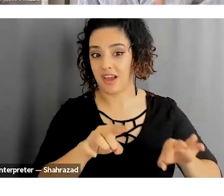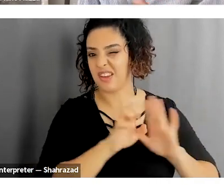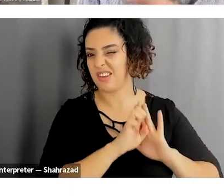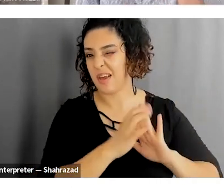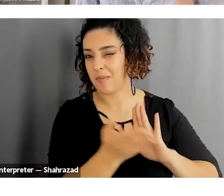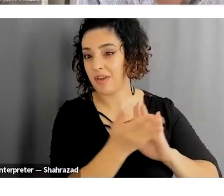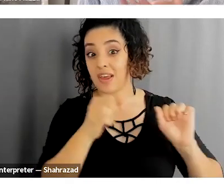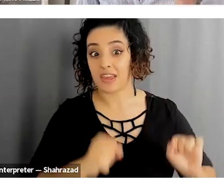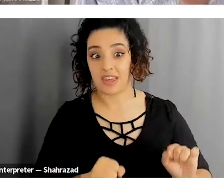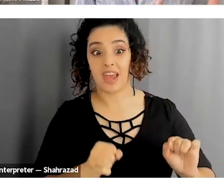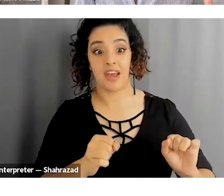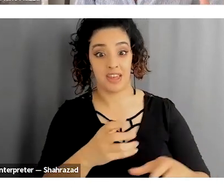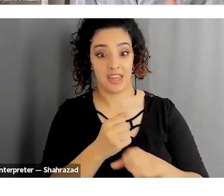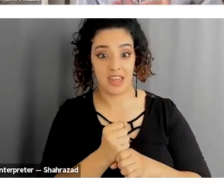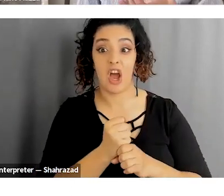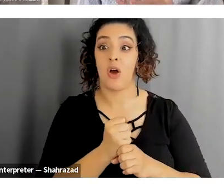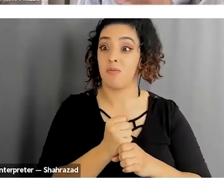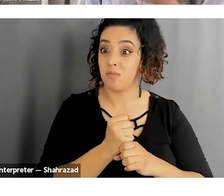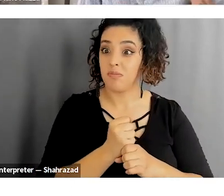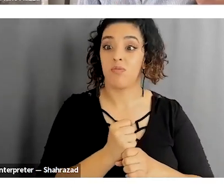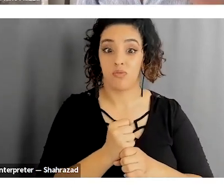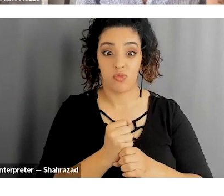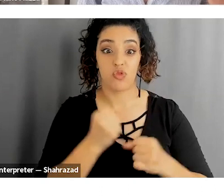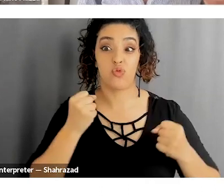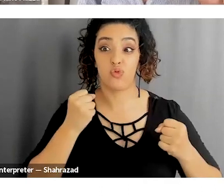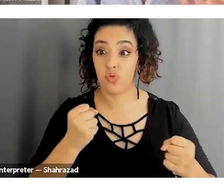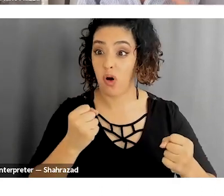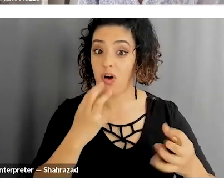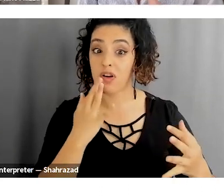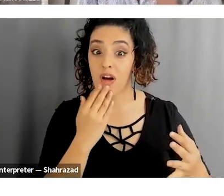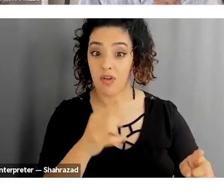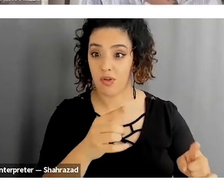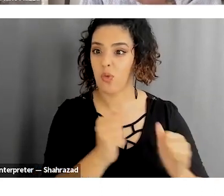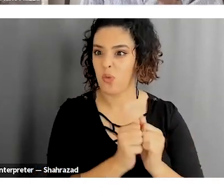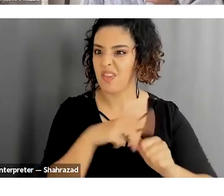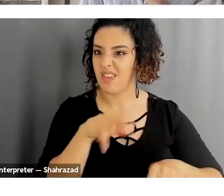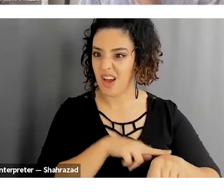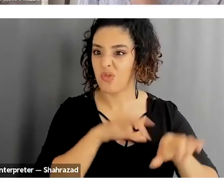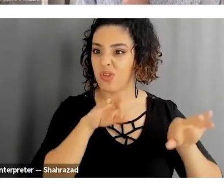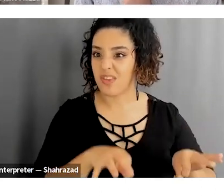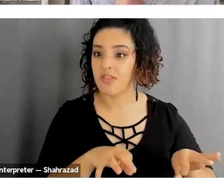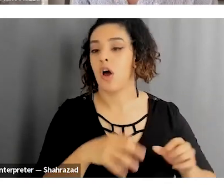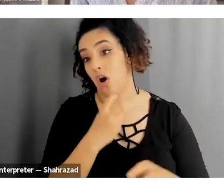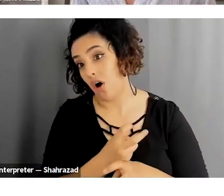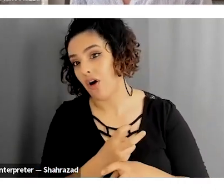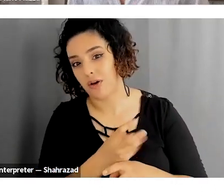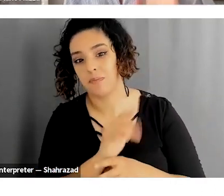rich, dark, black colors with natural dyes, which is a really hard color to achieve, but when you get there, it's very